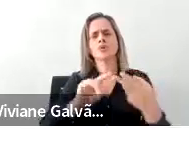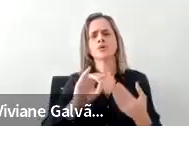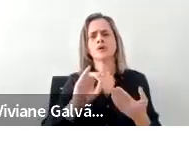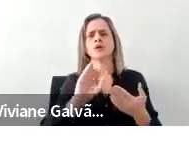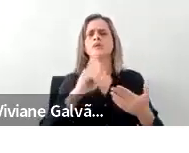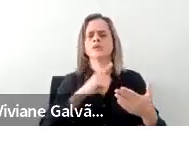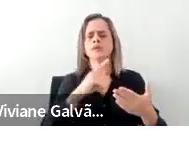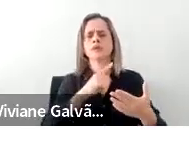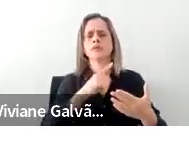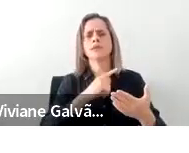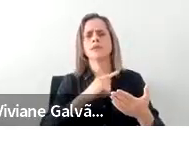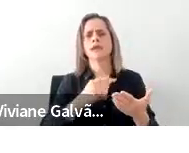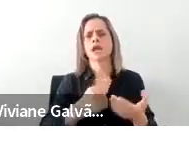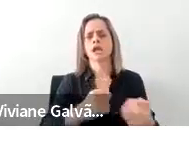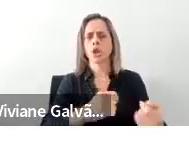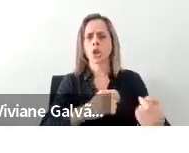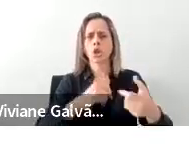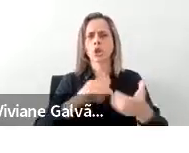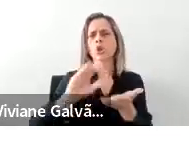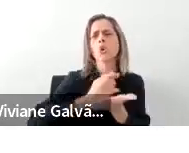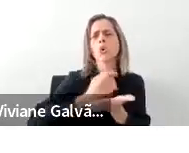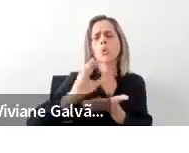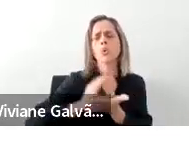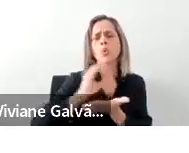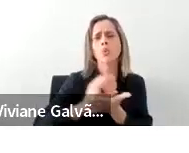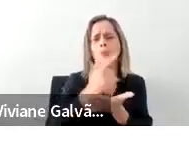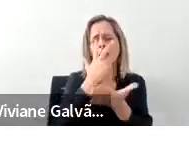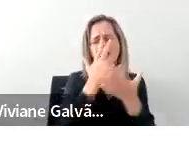of organization of society.